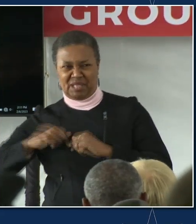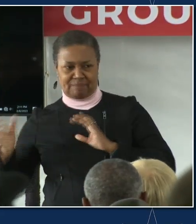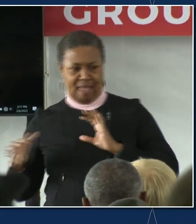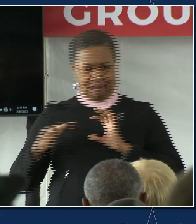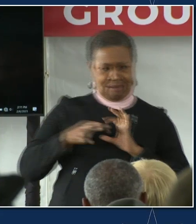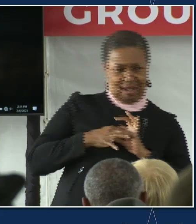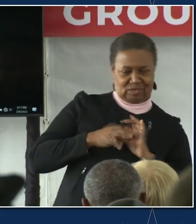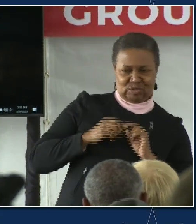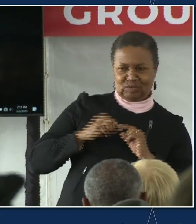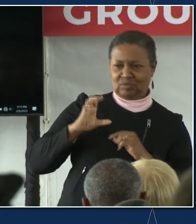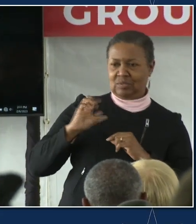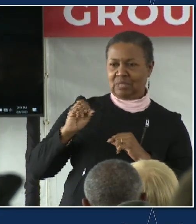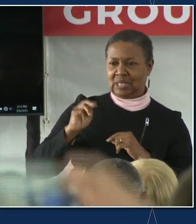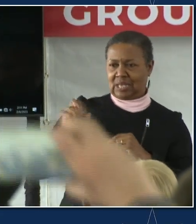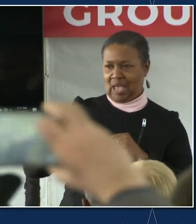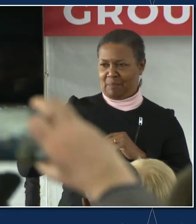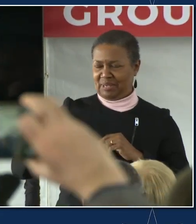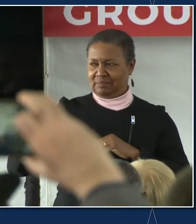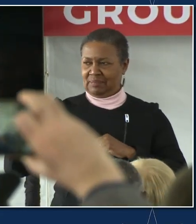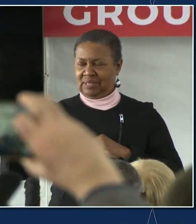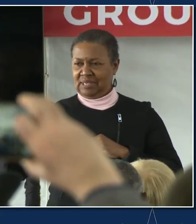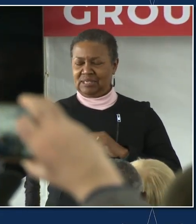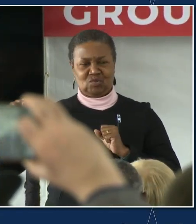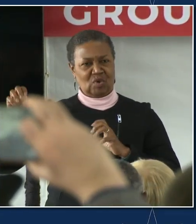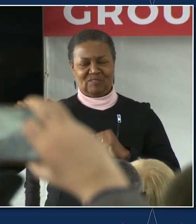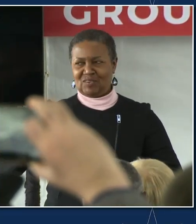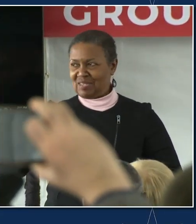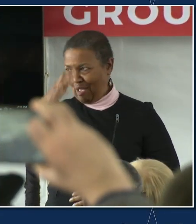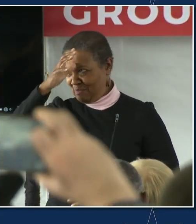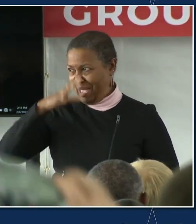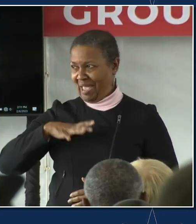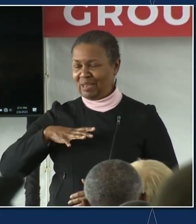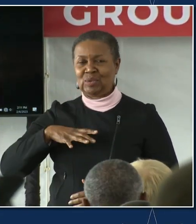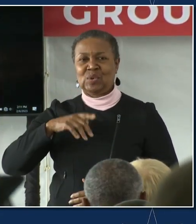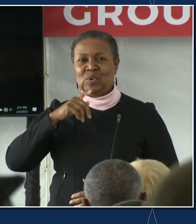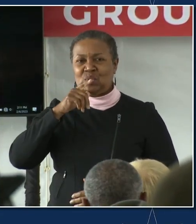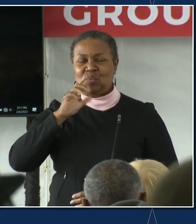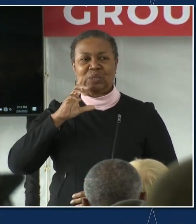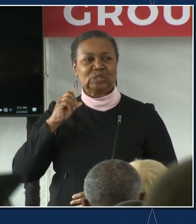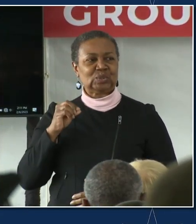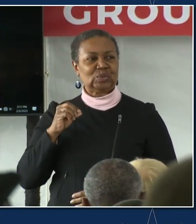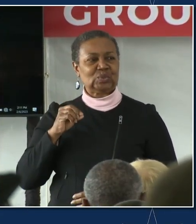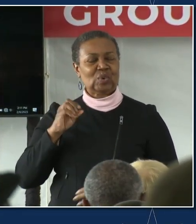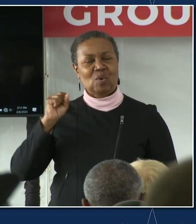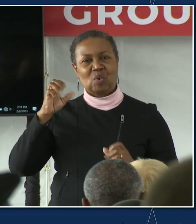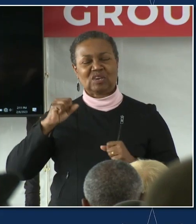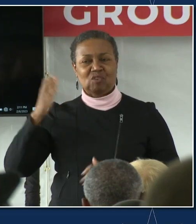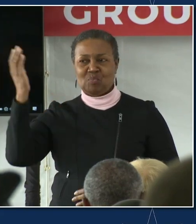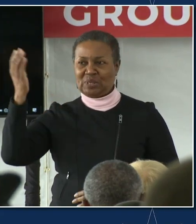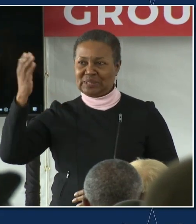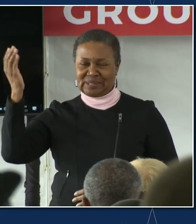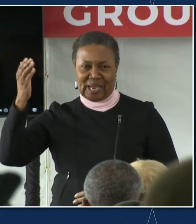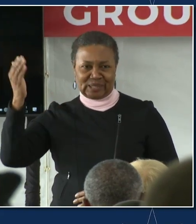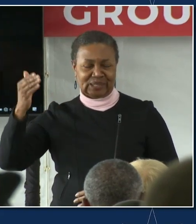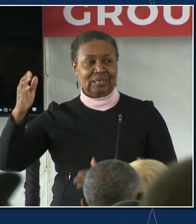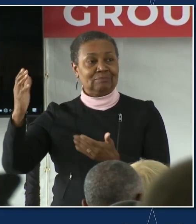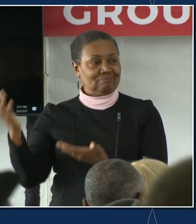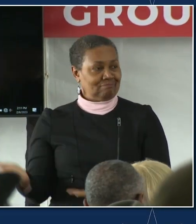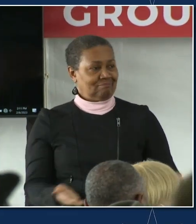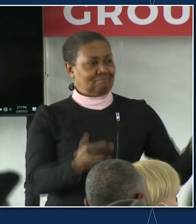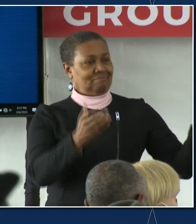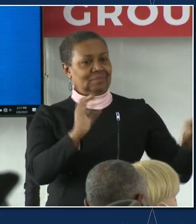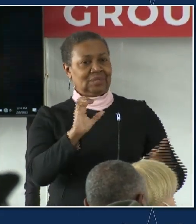to Common. But Common is a wonderful young man who is going to do a wonderful presentation. Take it over,